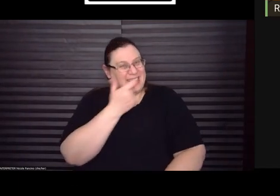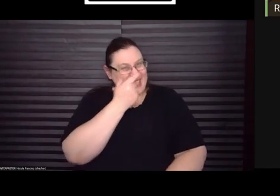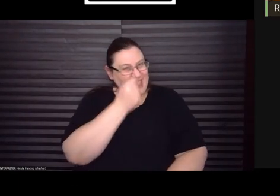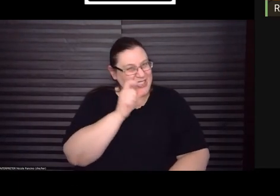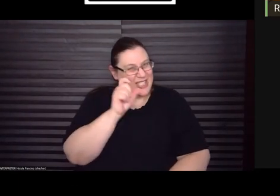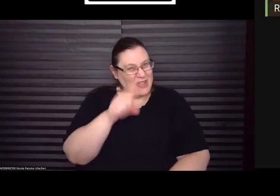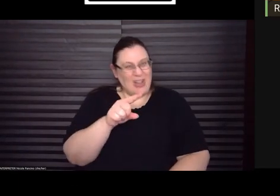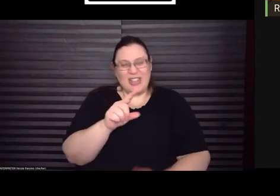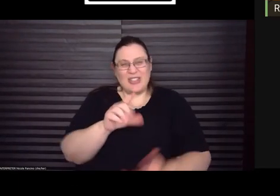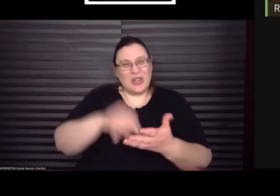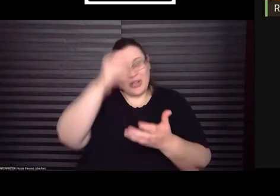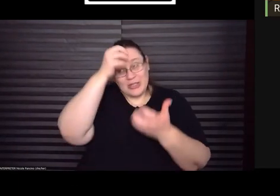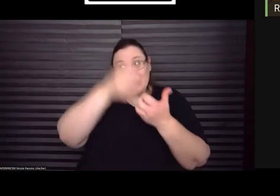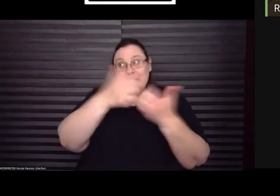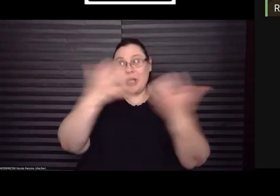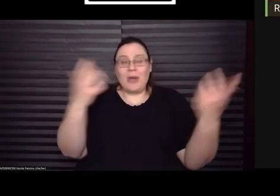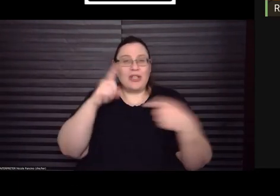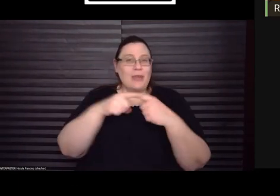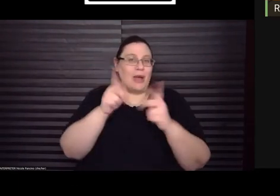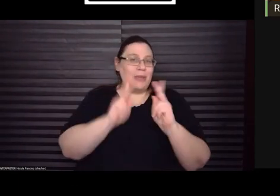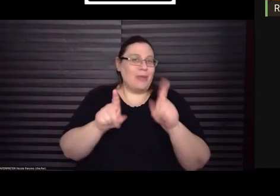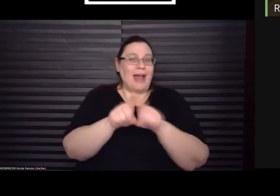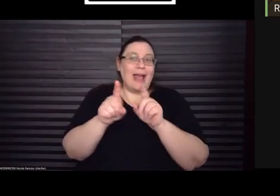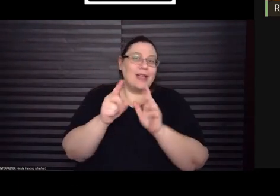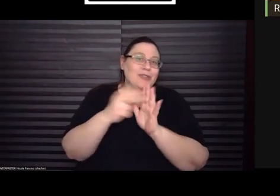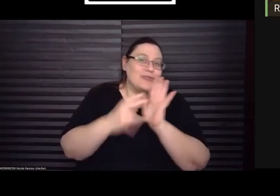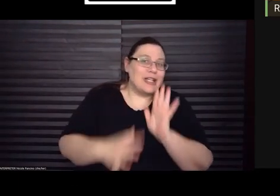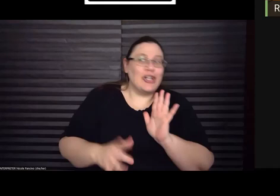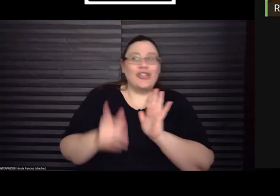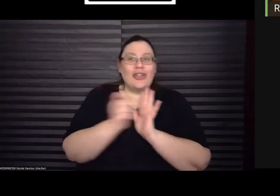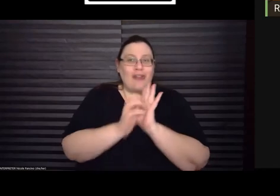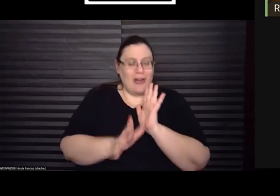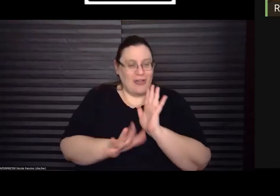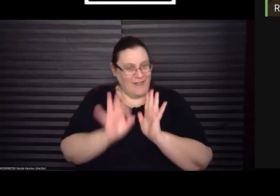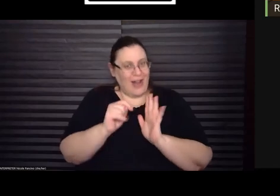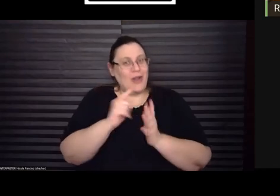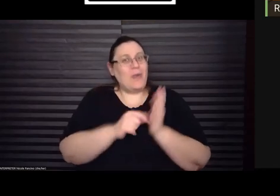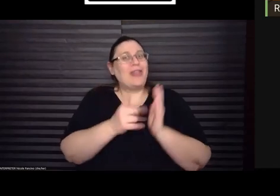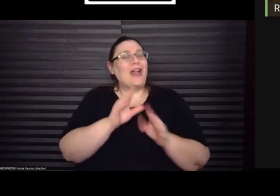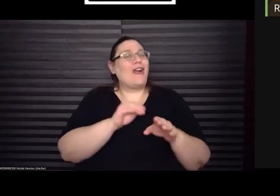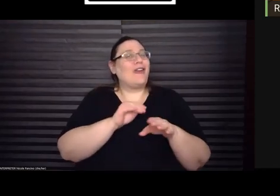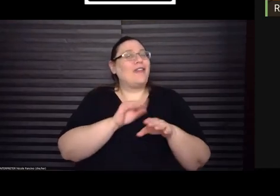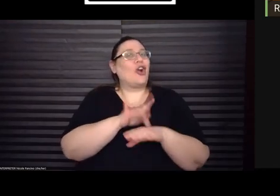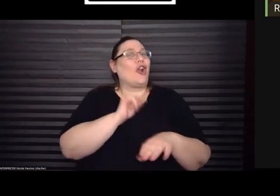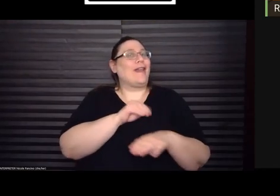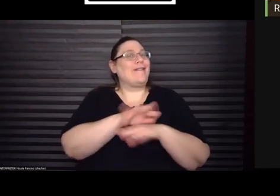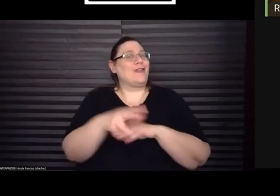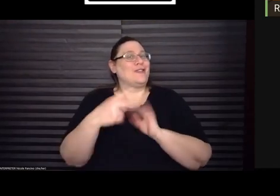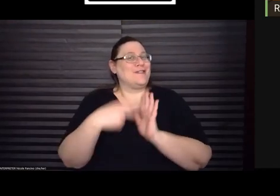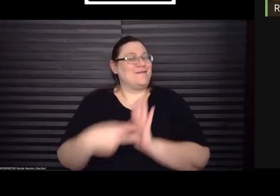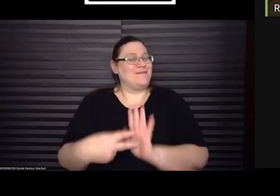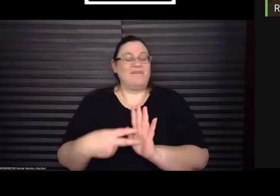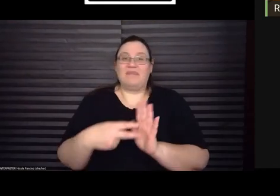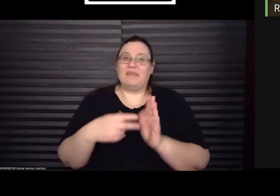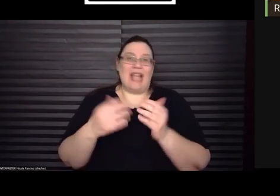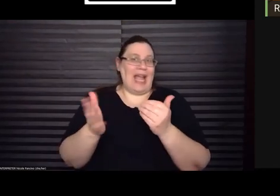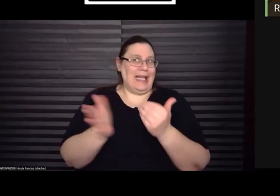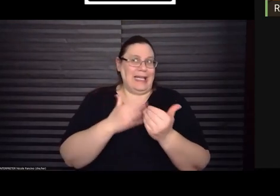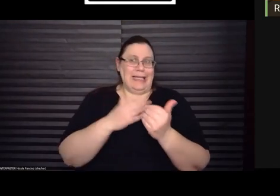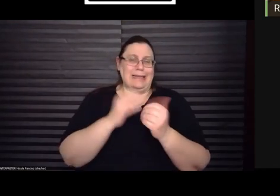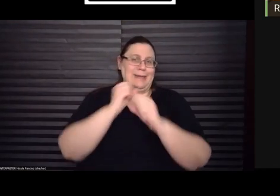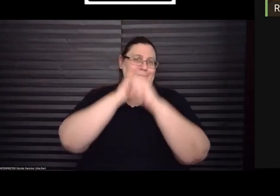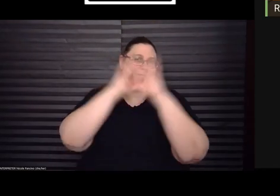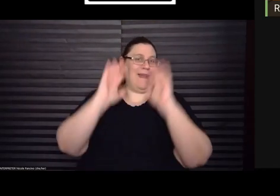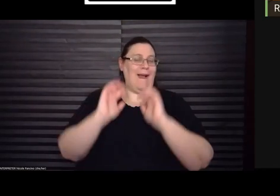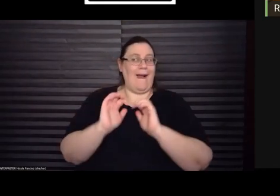an interesting question, and you learn so much about people as readers and writers when you find out what their early influences were. Like, I can very easily